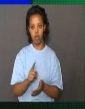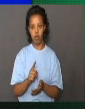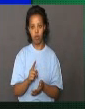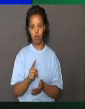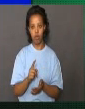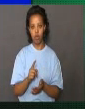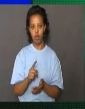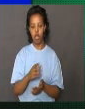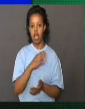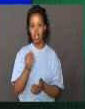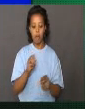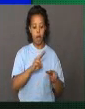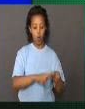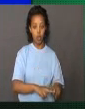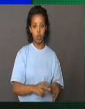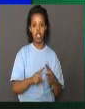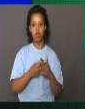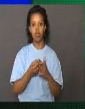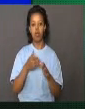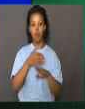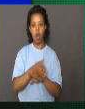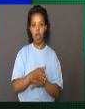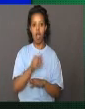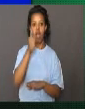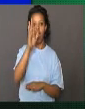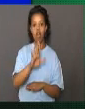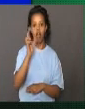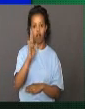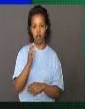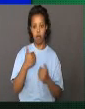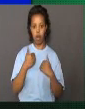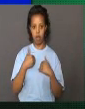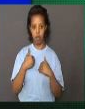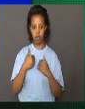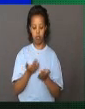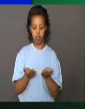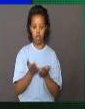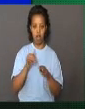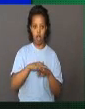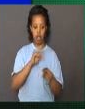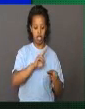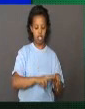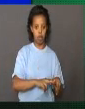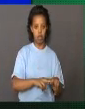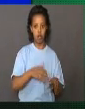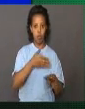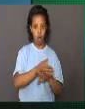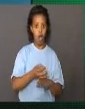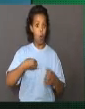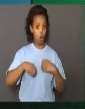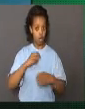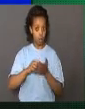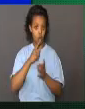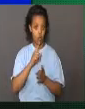starter culture in an agar-containing plate is used to begin this step.